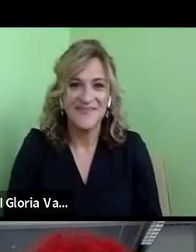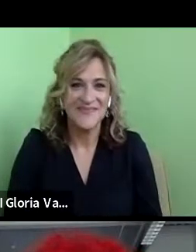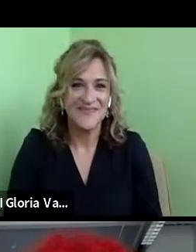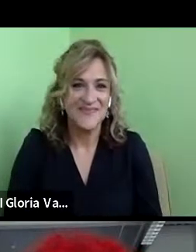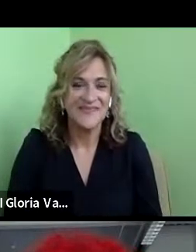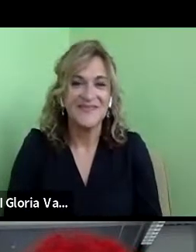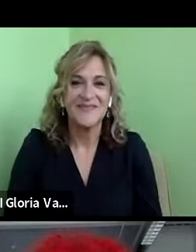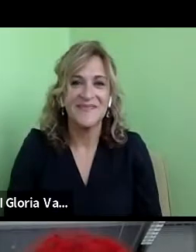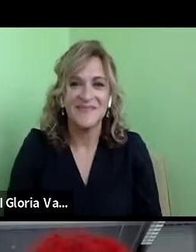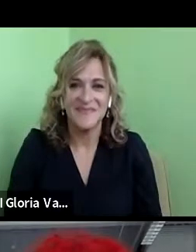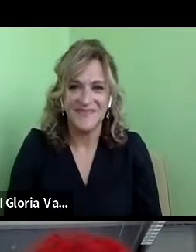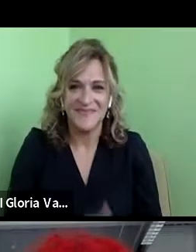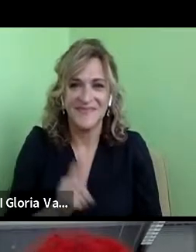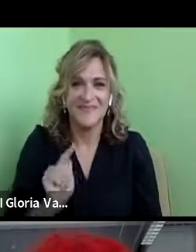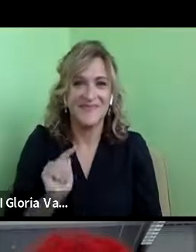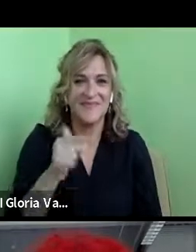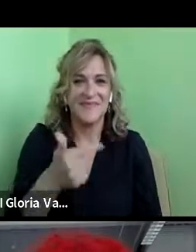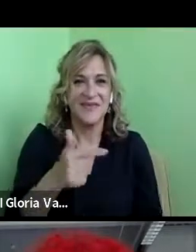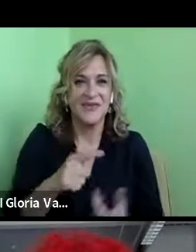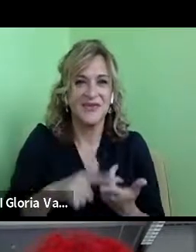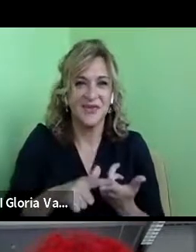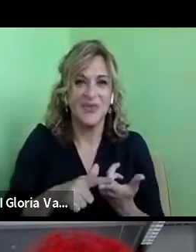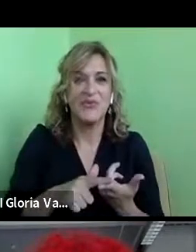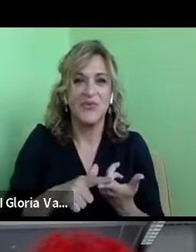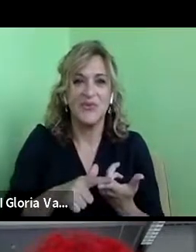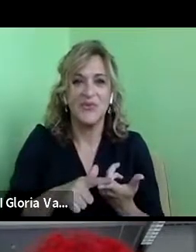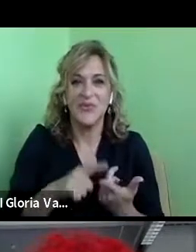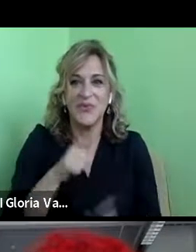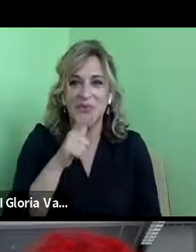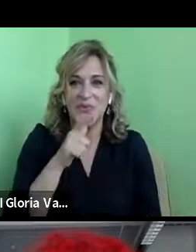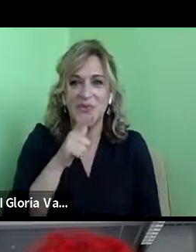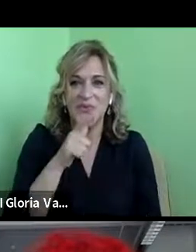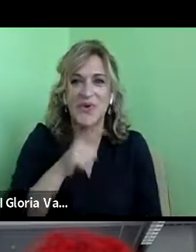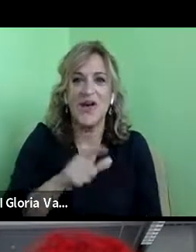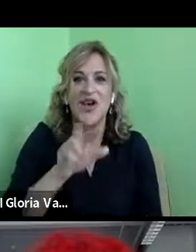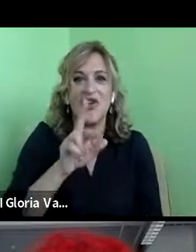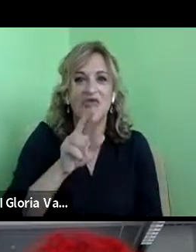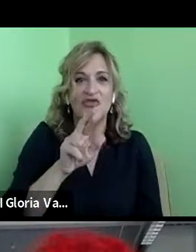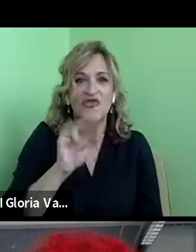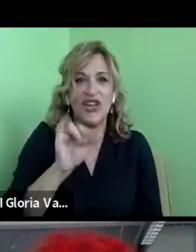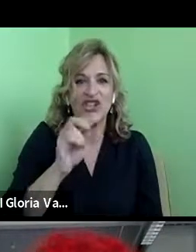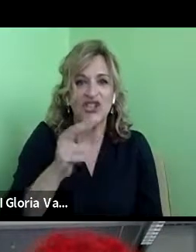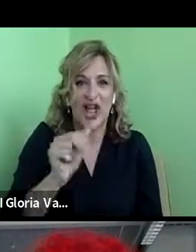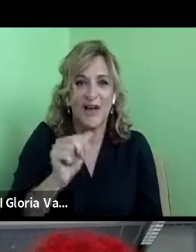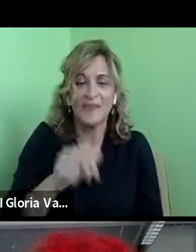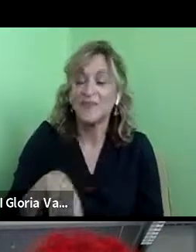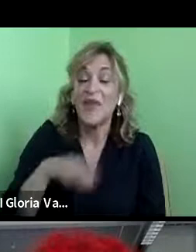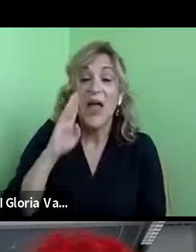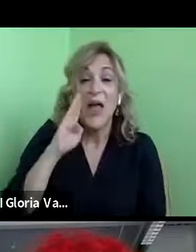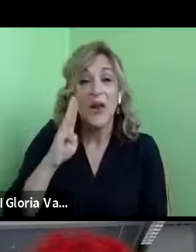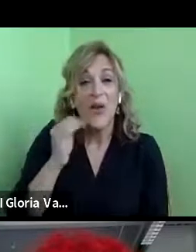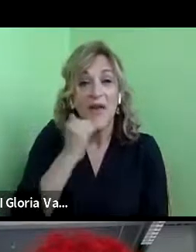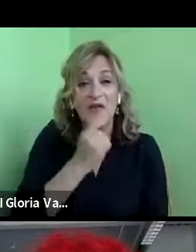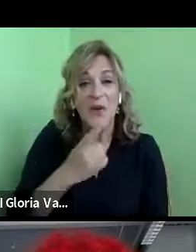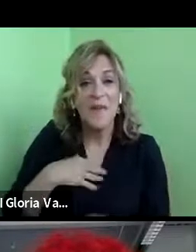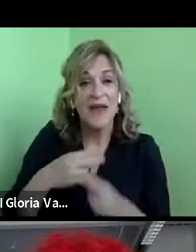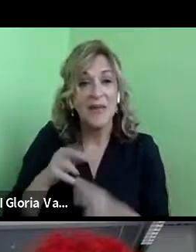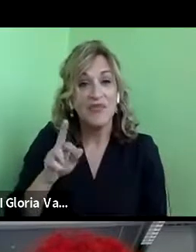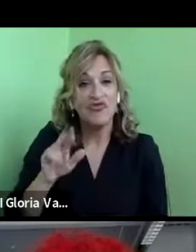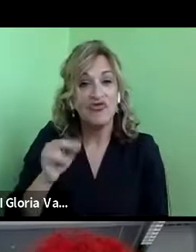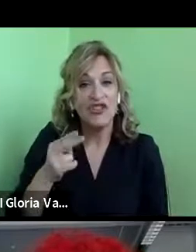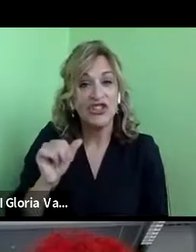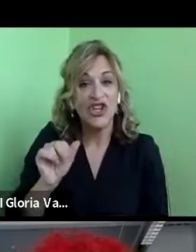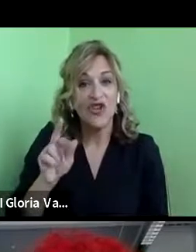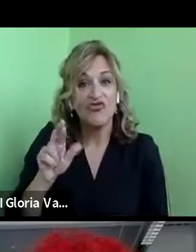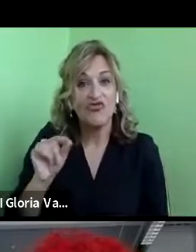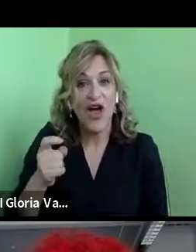And we'll pass it to Risha. Hi, everyone. My name is Risha Rox. My pronouns are she and her.